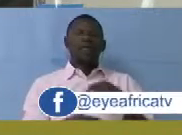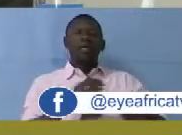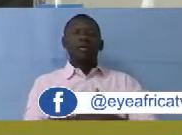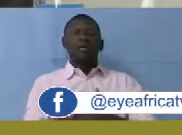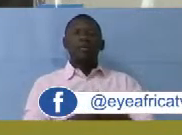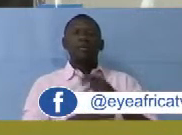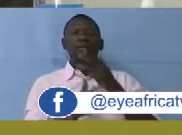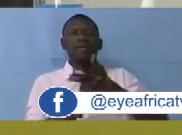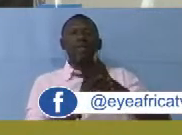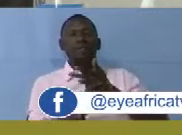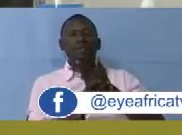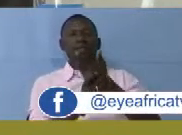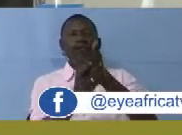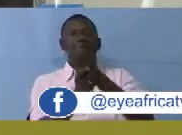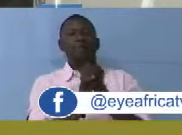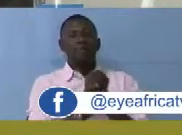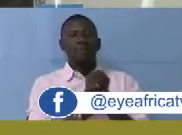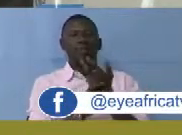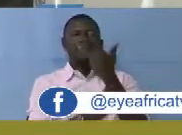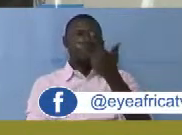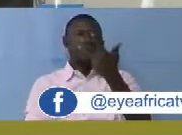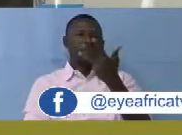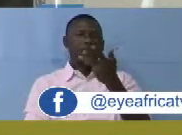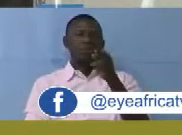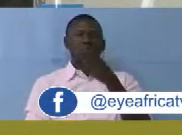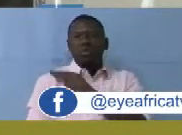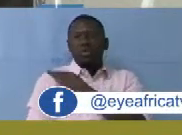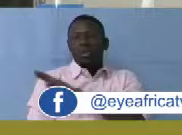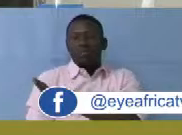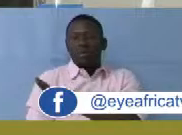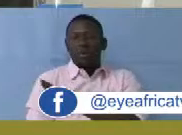In 1989, you resigned from Met, right?